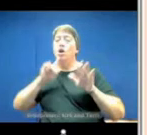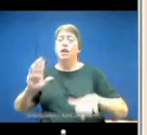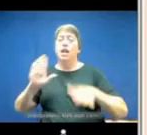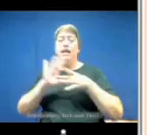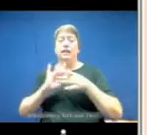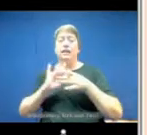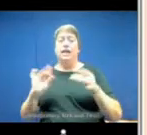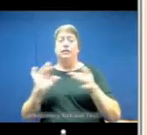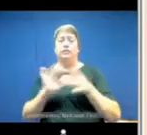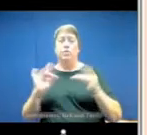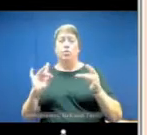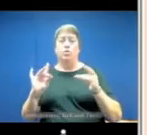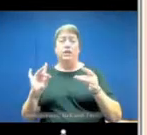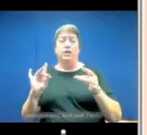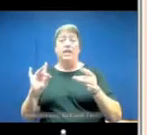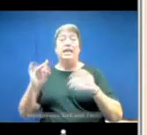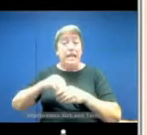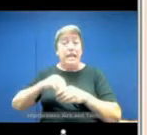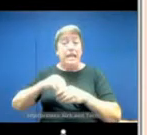before an officer of the court,